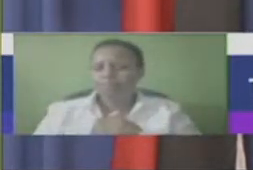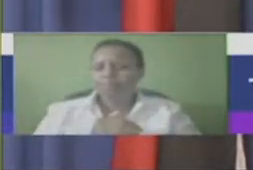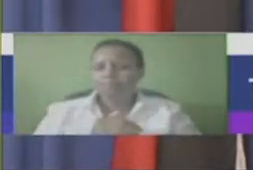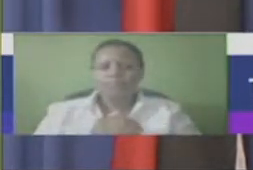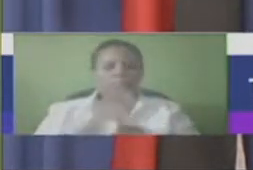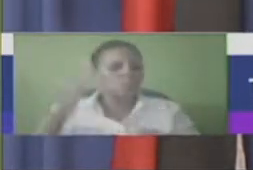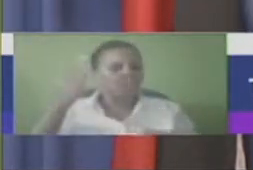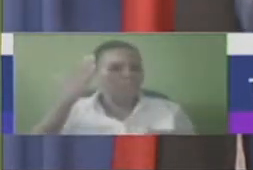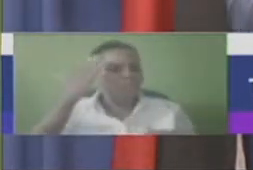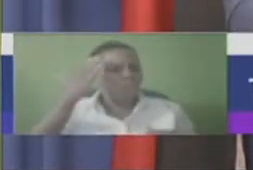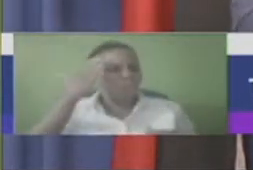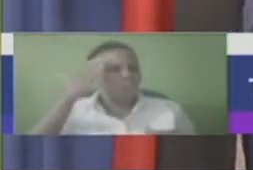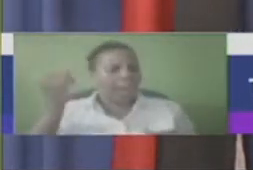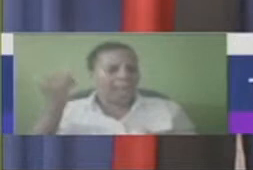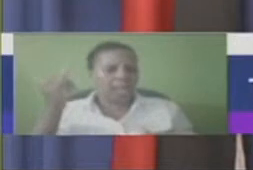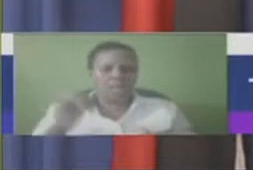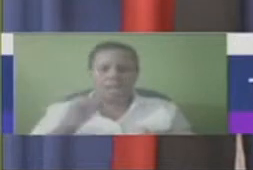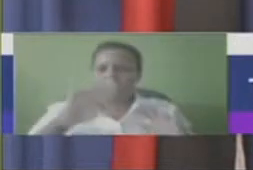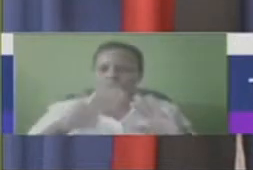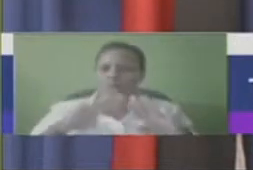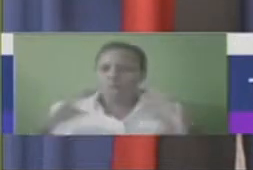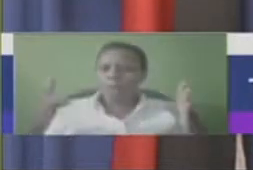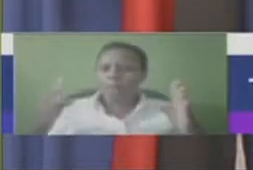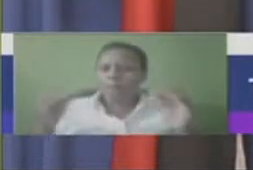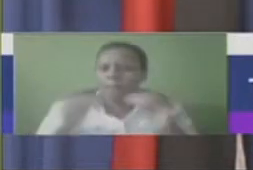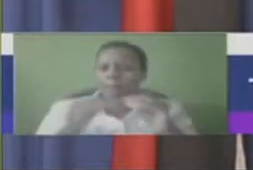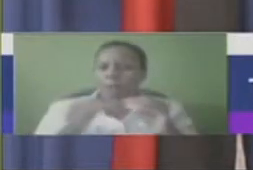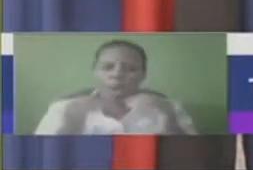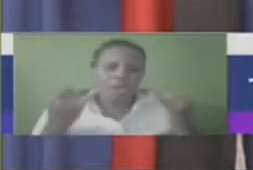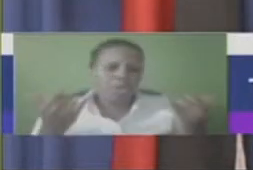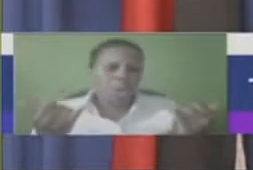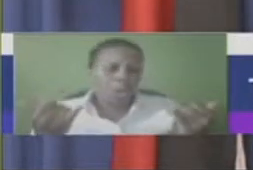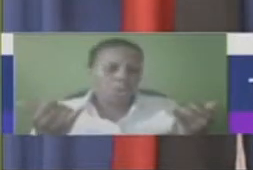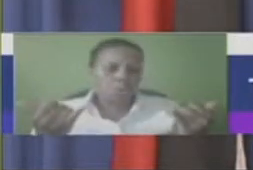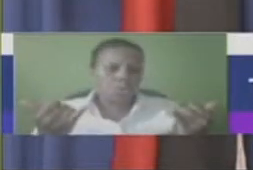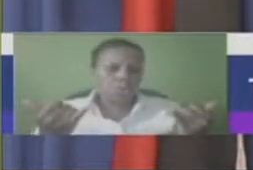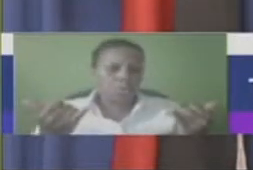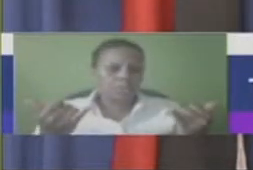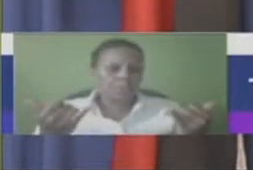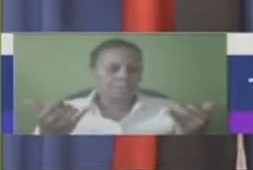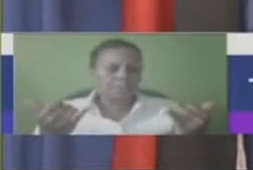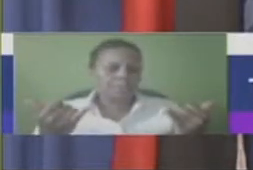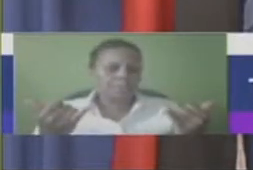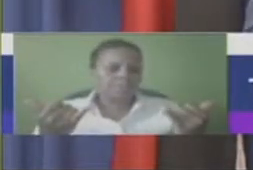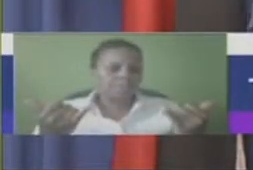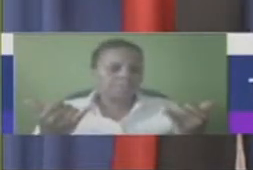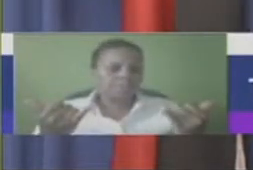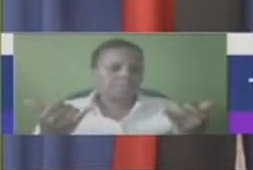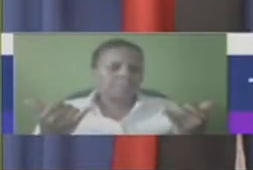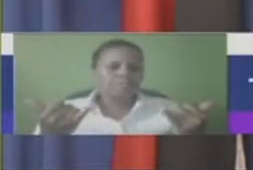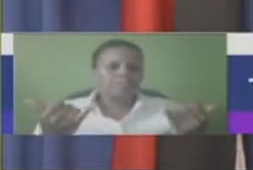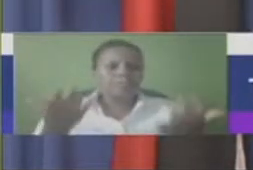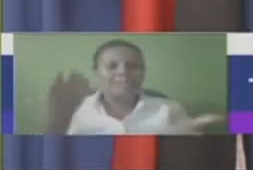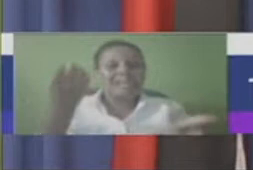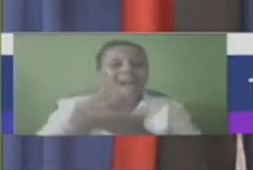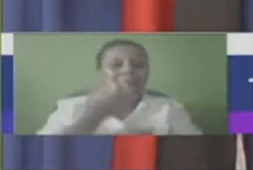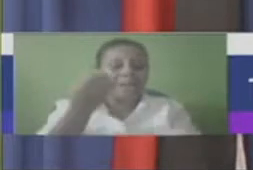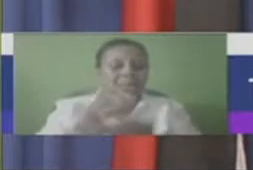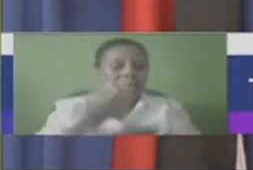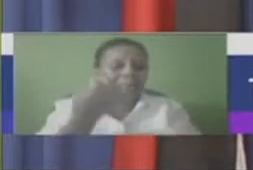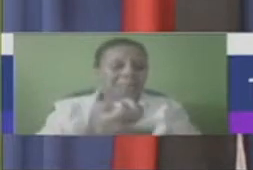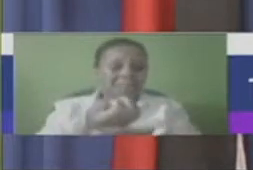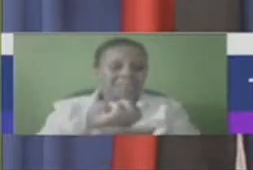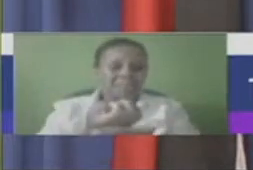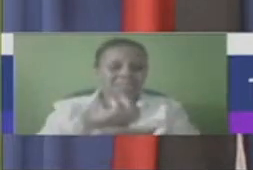bit more at this time in the economic side of things is because during the month